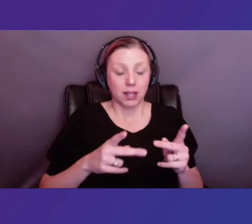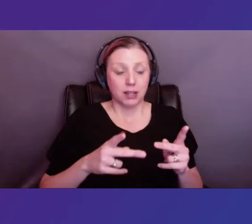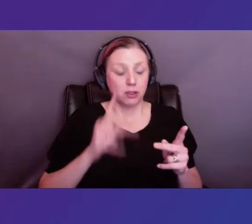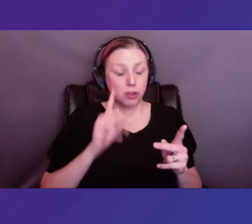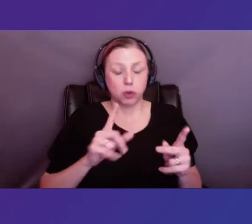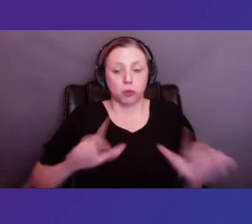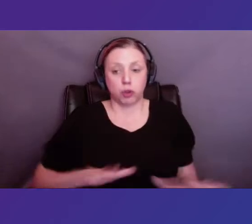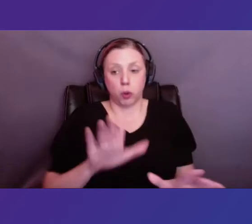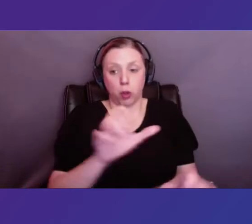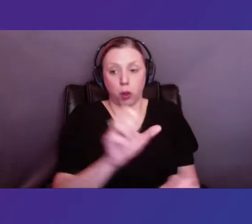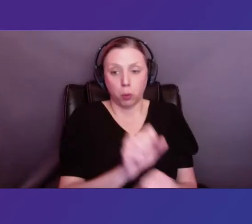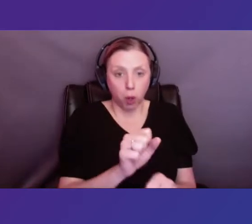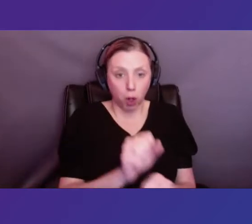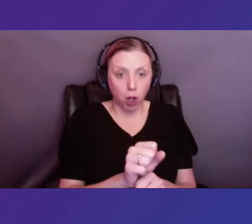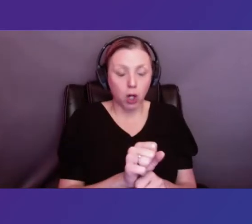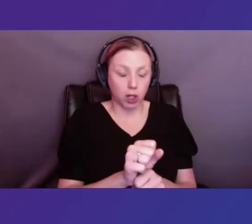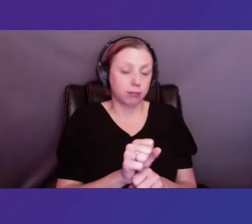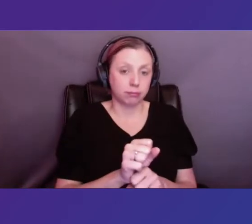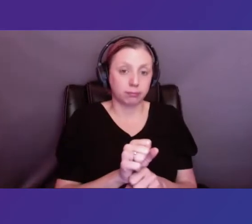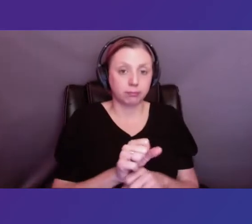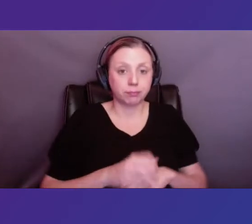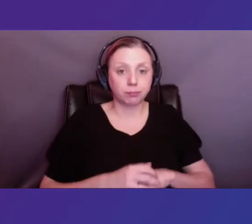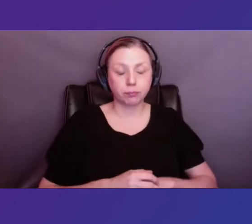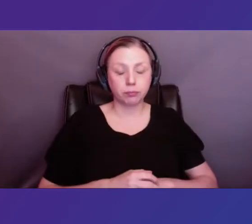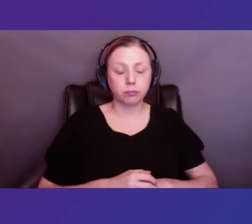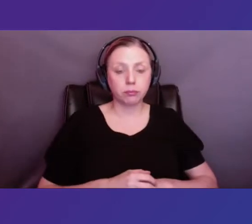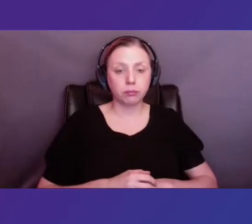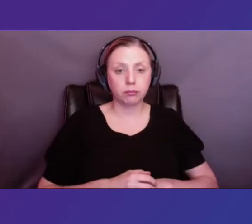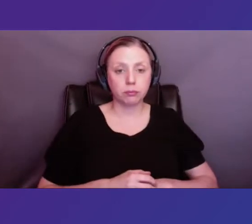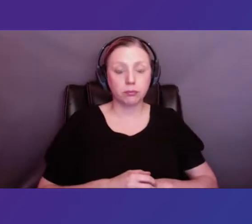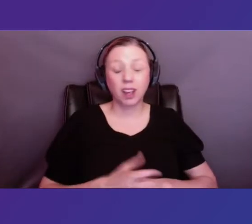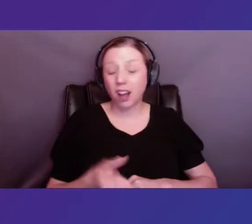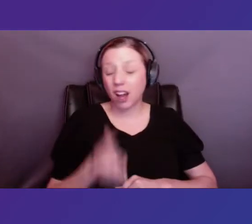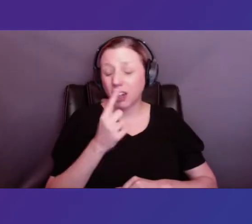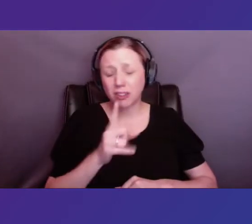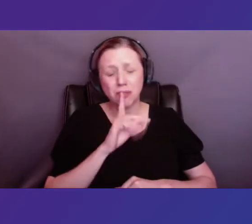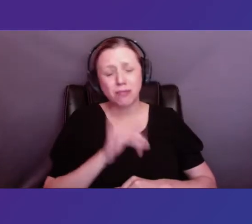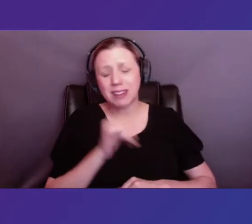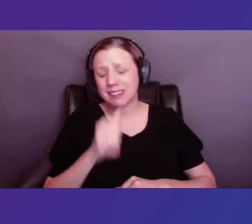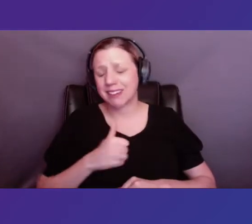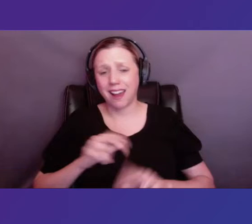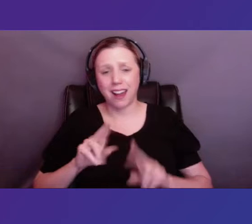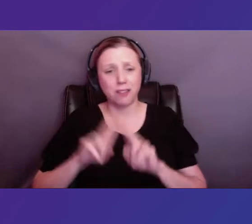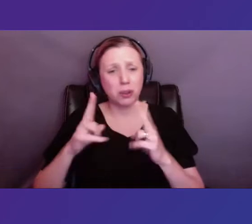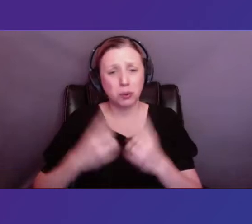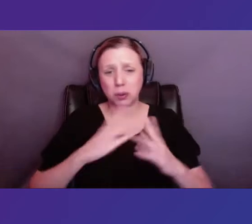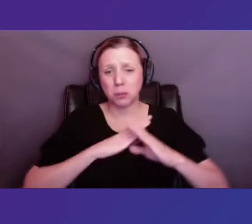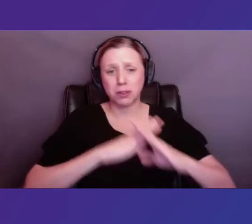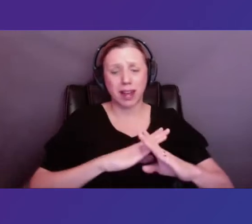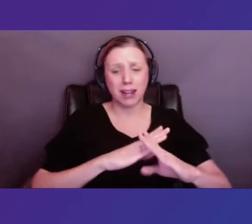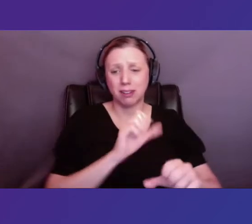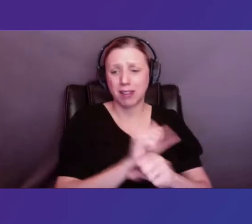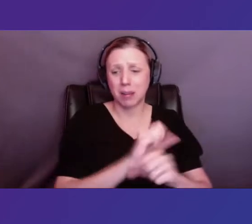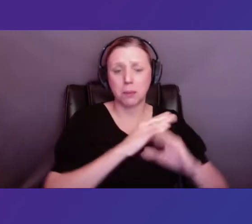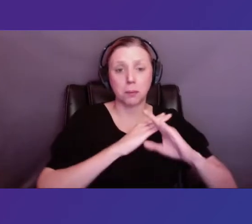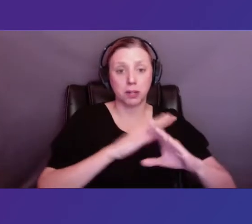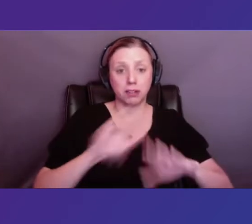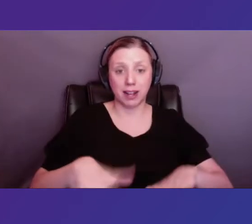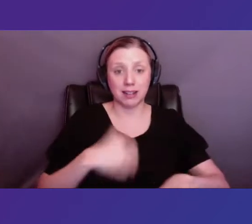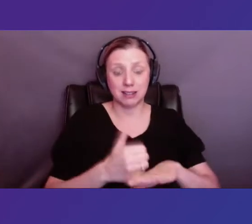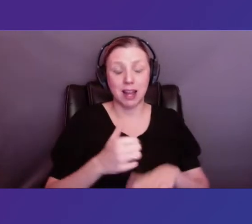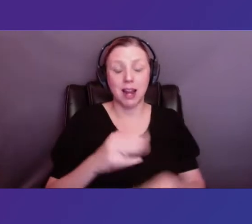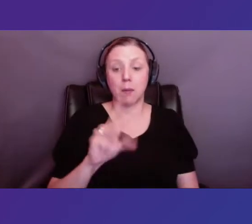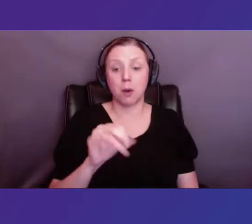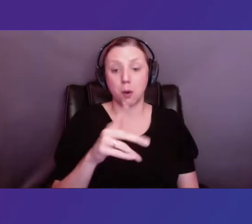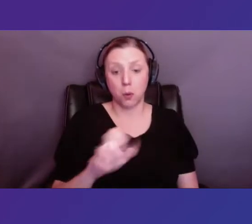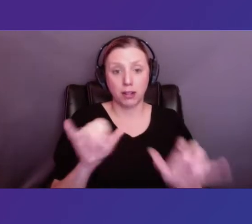that, for dance workers, there are low levels of unionization and labor protections that establish wage standards for